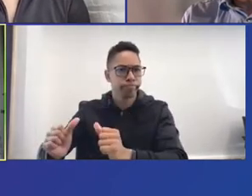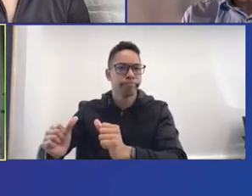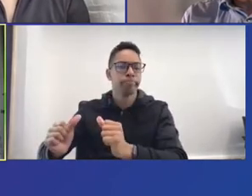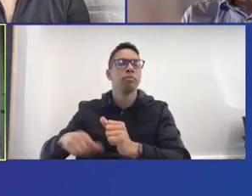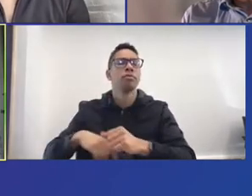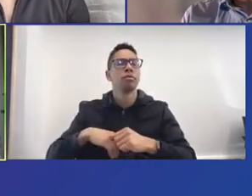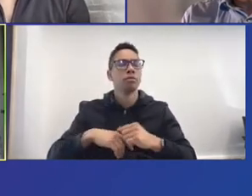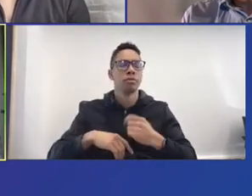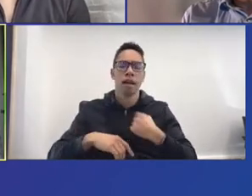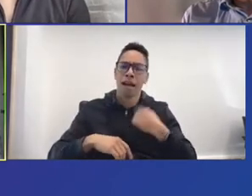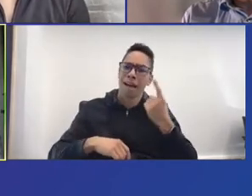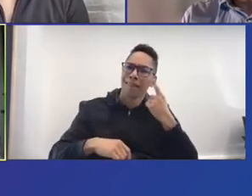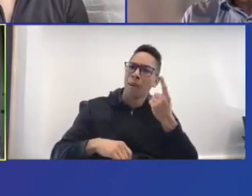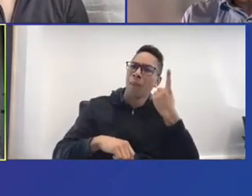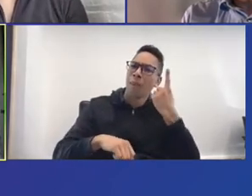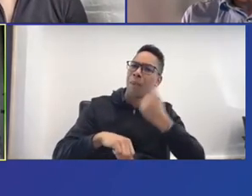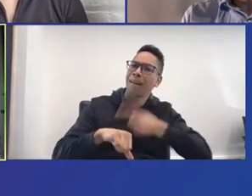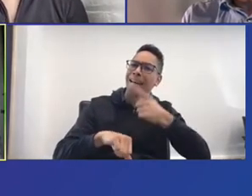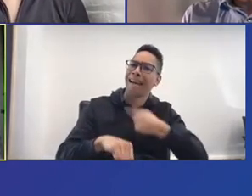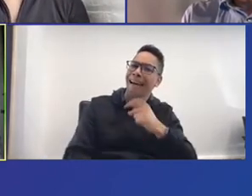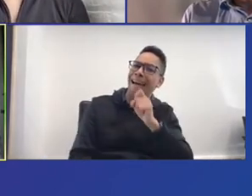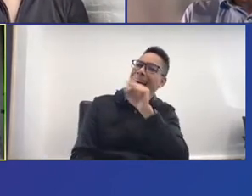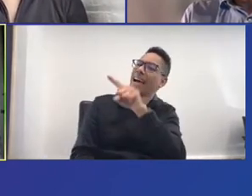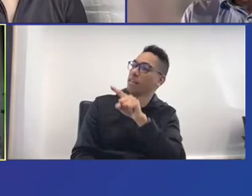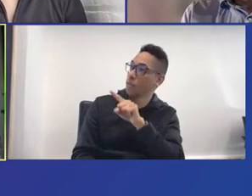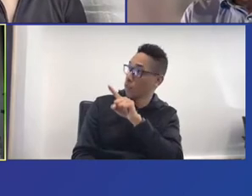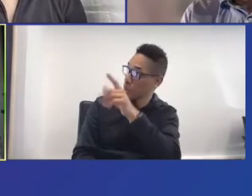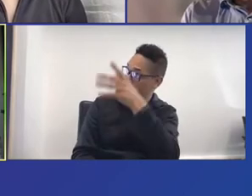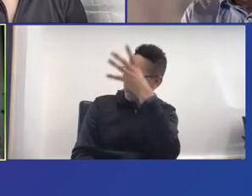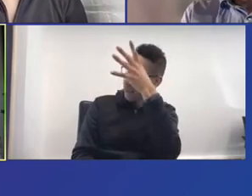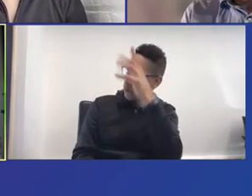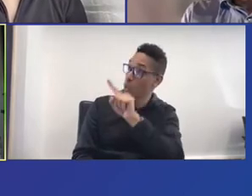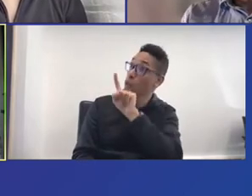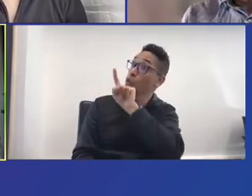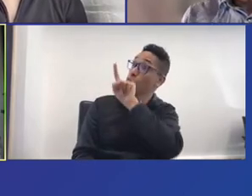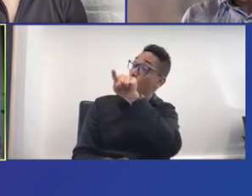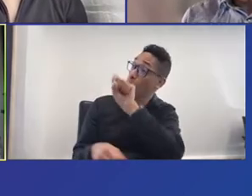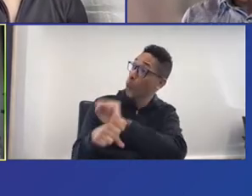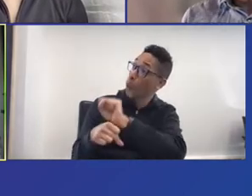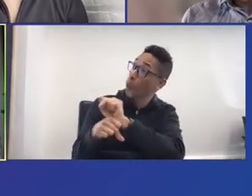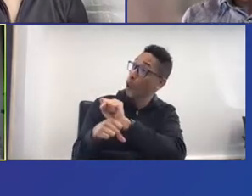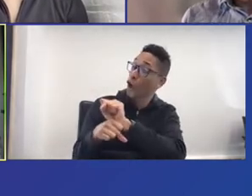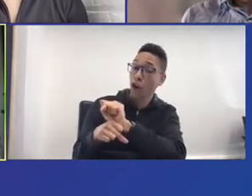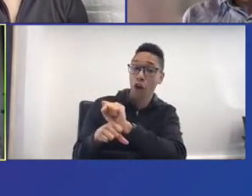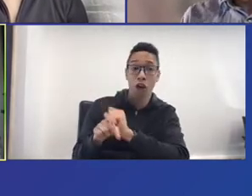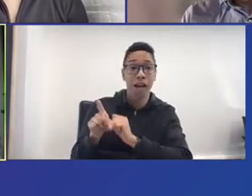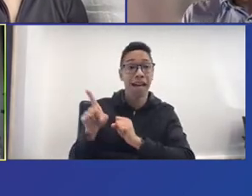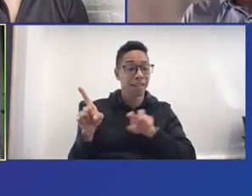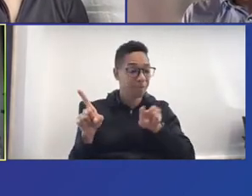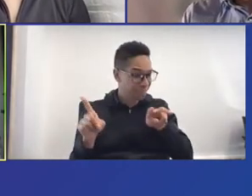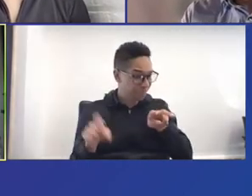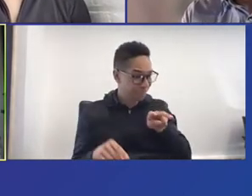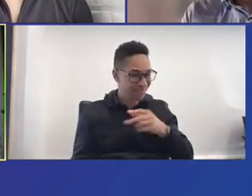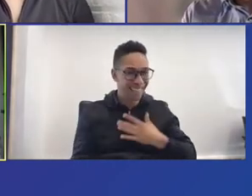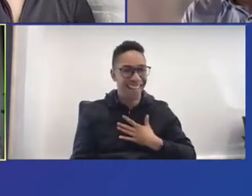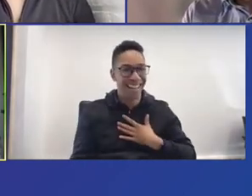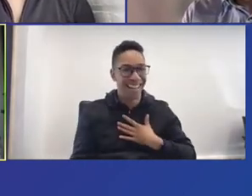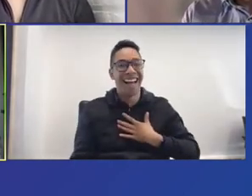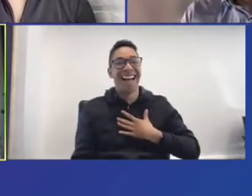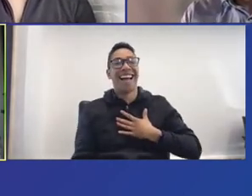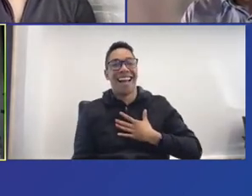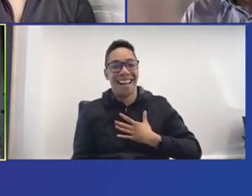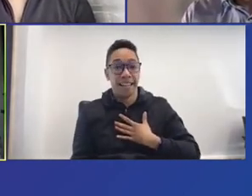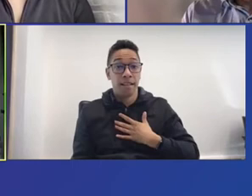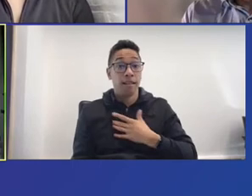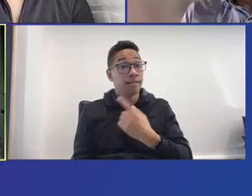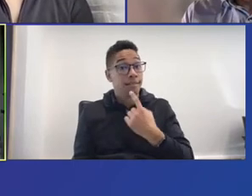And I think one day I asked him, "Are you going to work?" And he laughed. And he said,